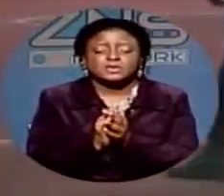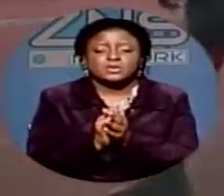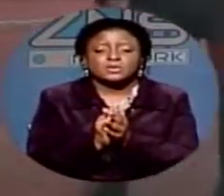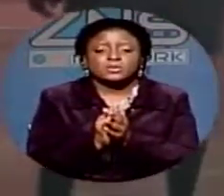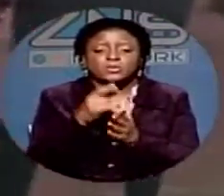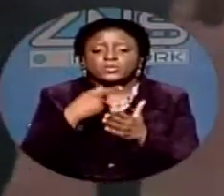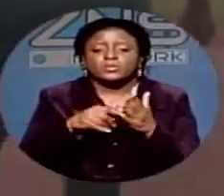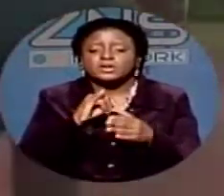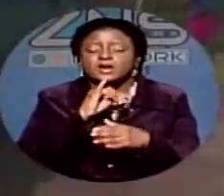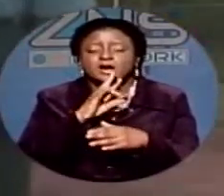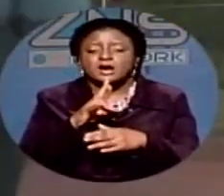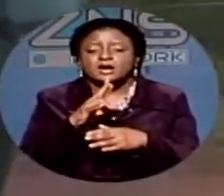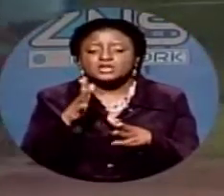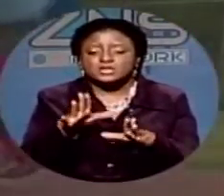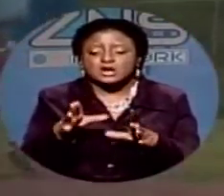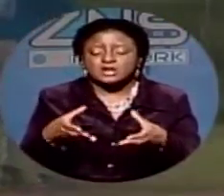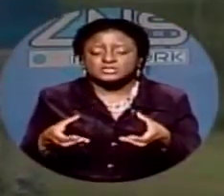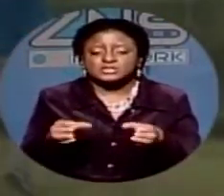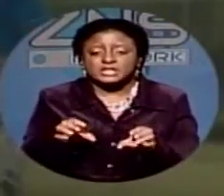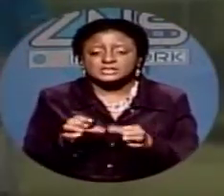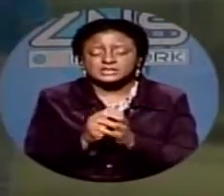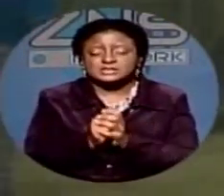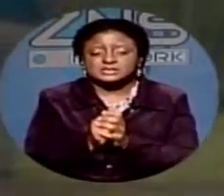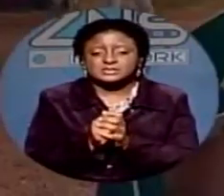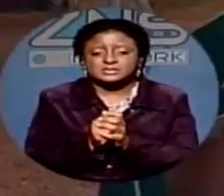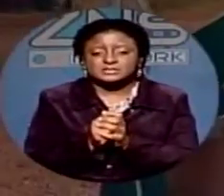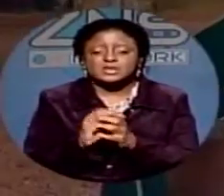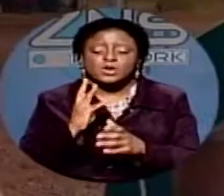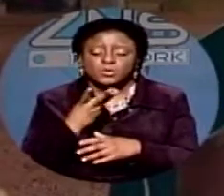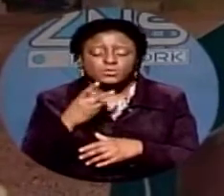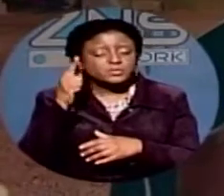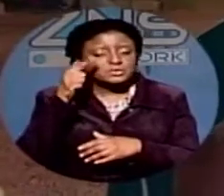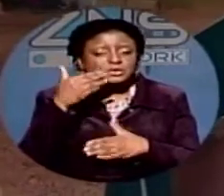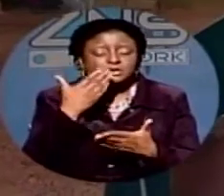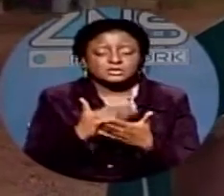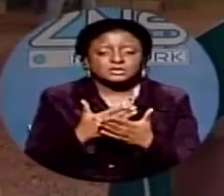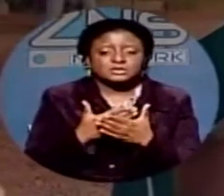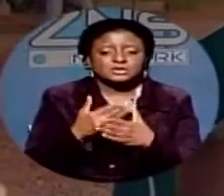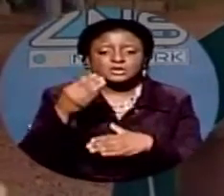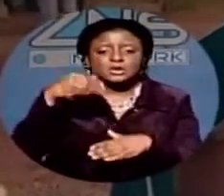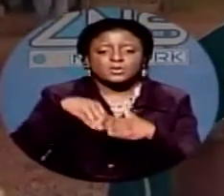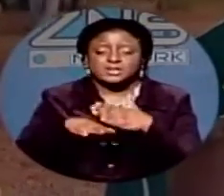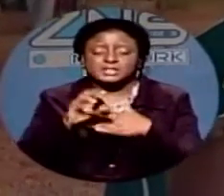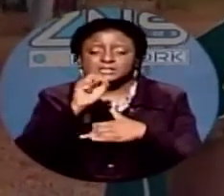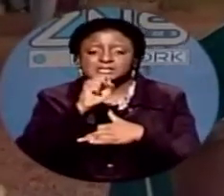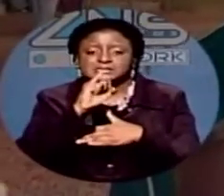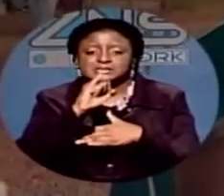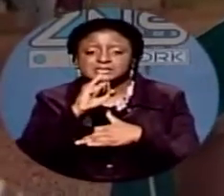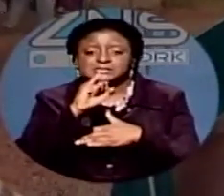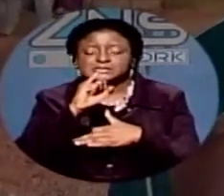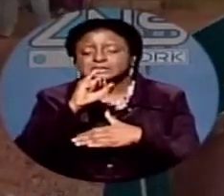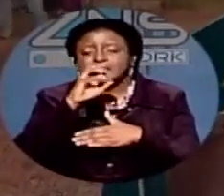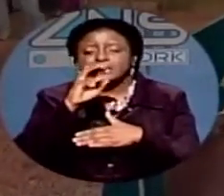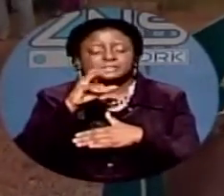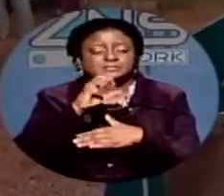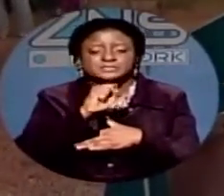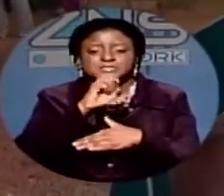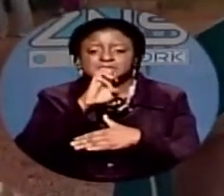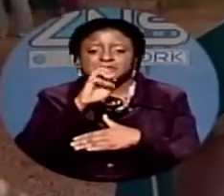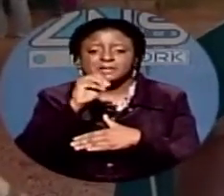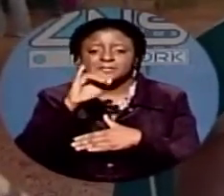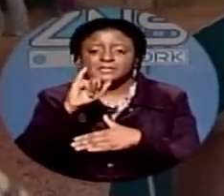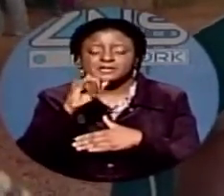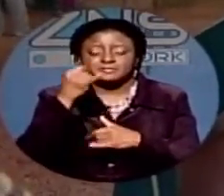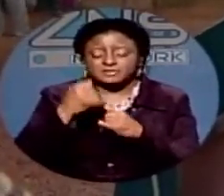championship? Well, I think we look good. We're going into the semi-final round. Obviously, we're having another hard round, but if we continue to hit the ball and execute, make the plays, obviously